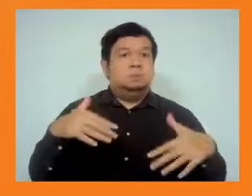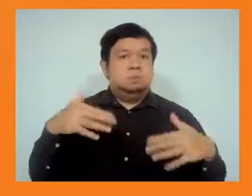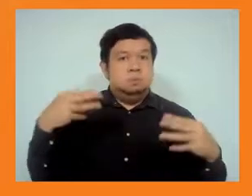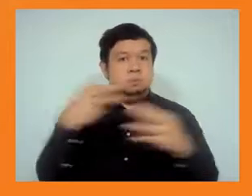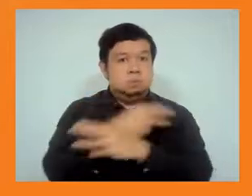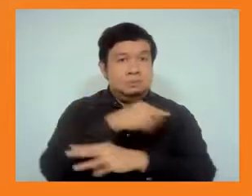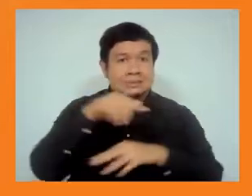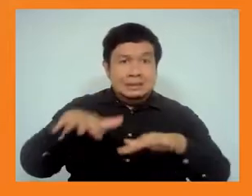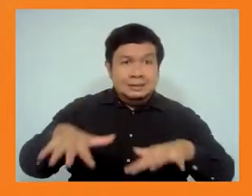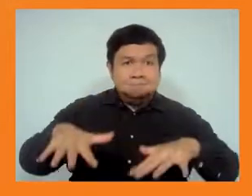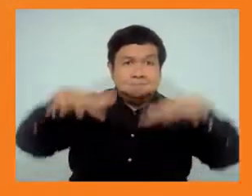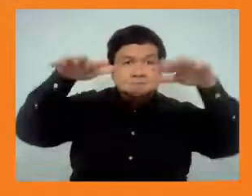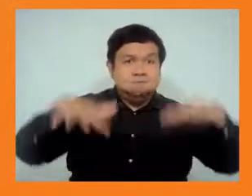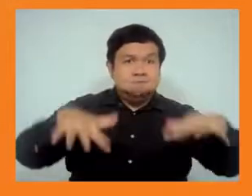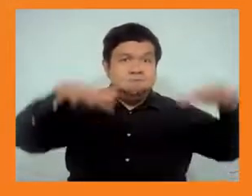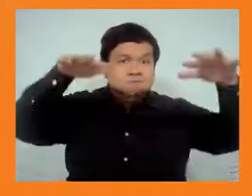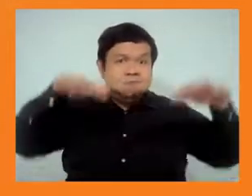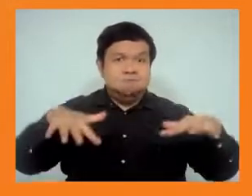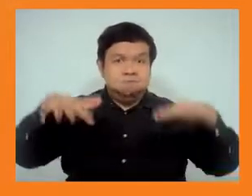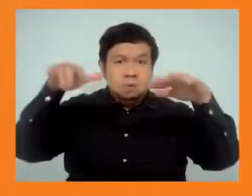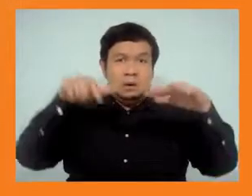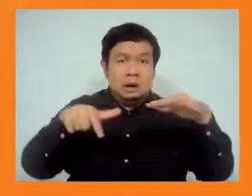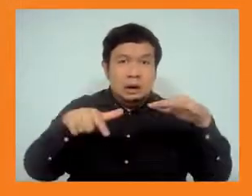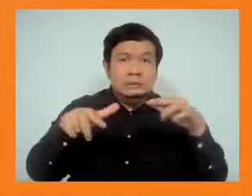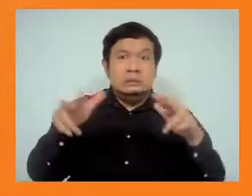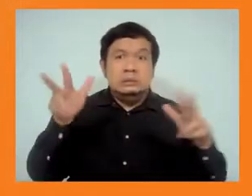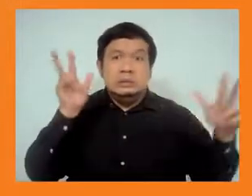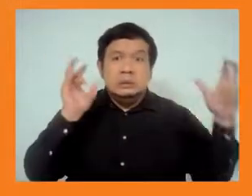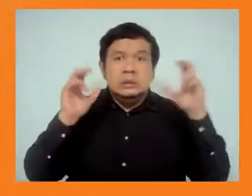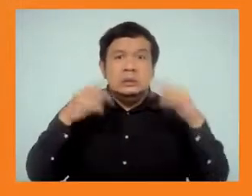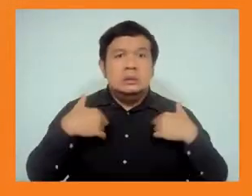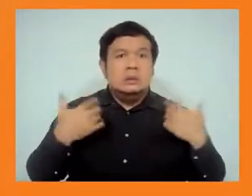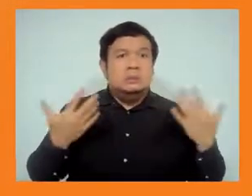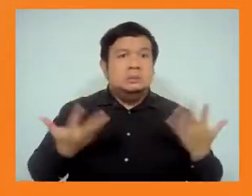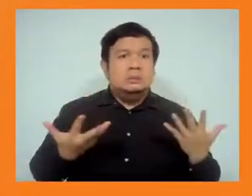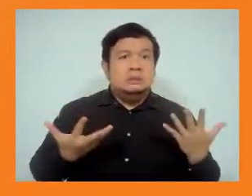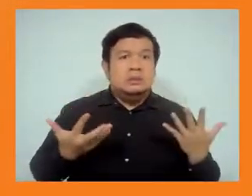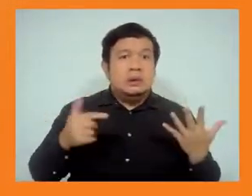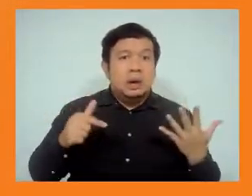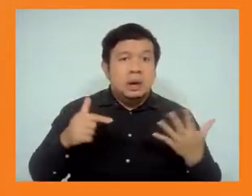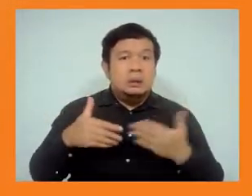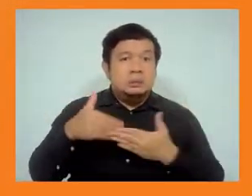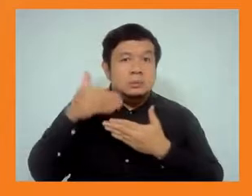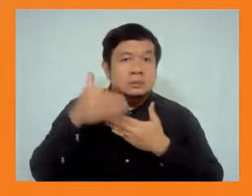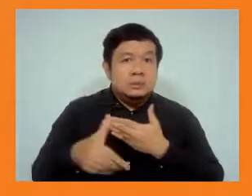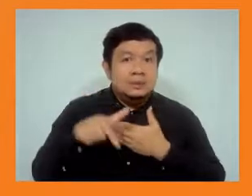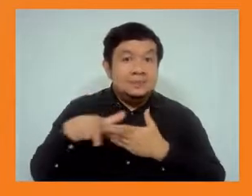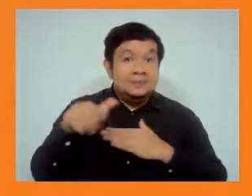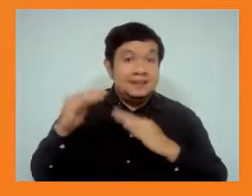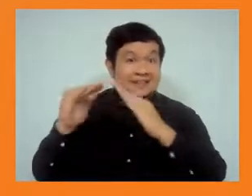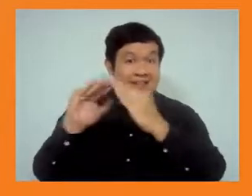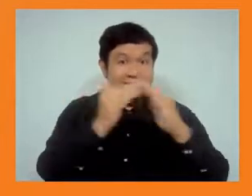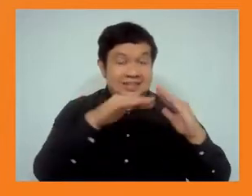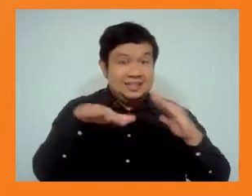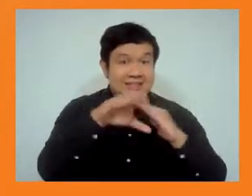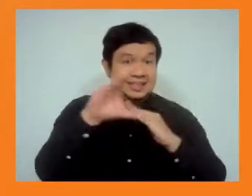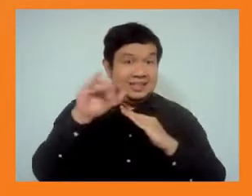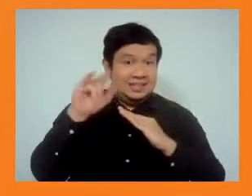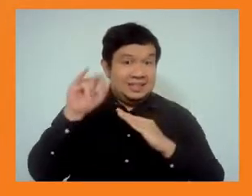Improvement Project. She's also a complainant and leading the charge on the AIB finance Bangalore Metro